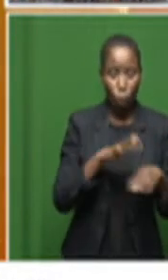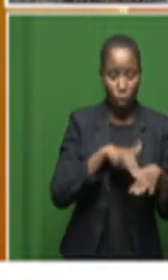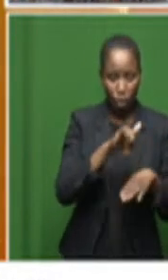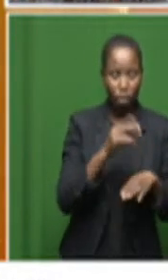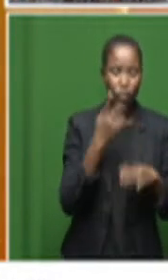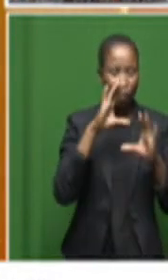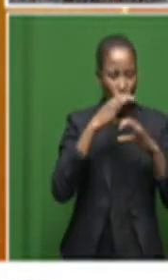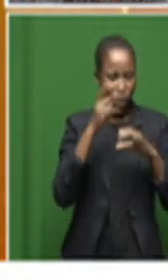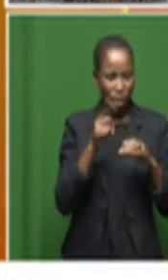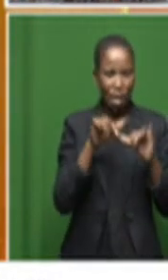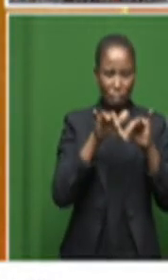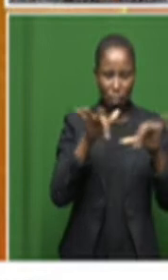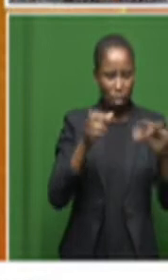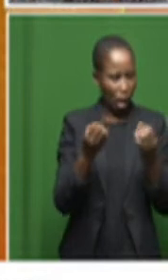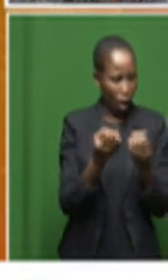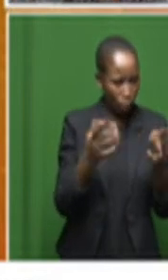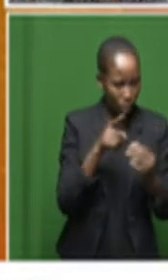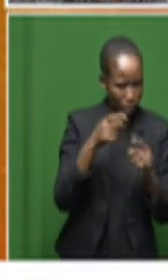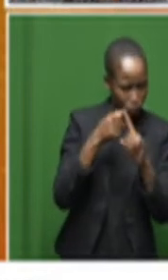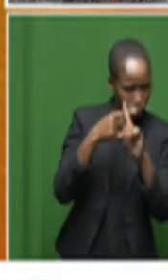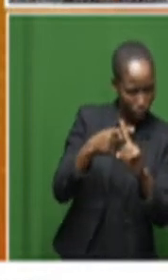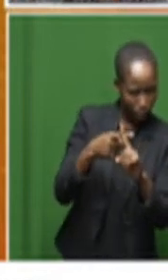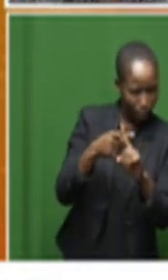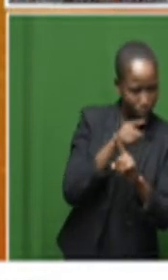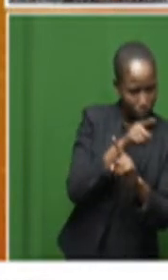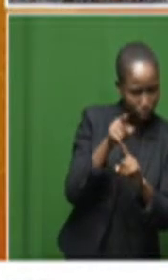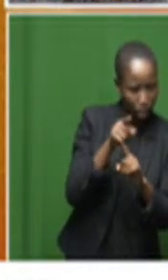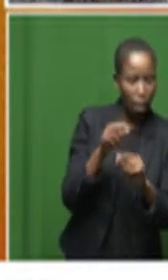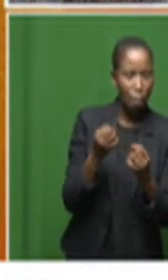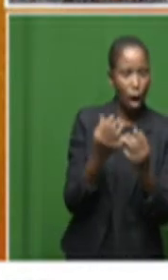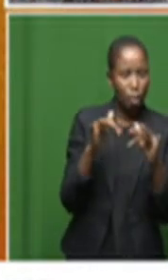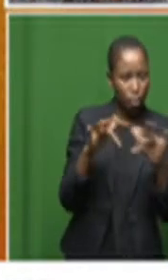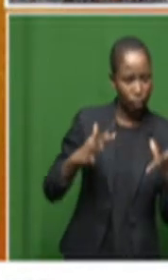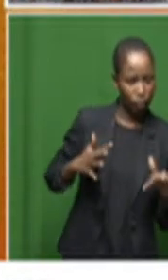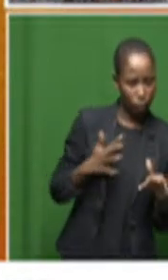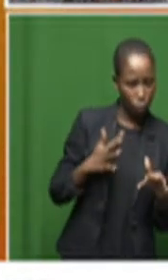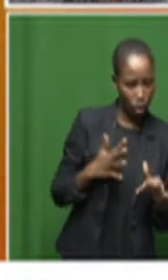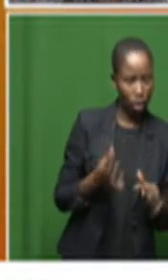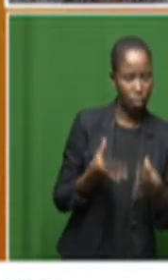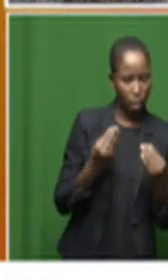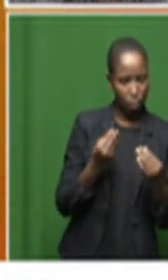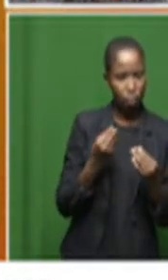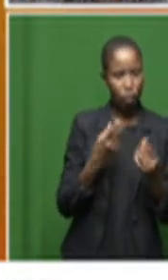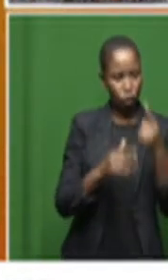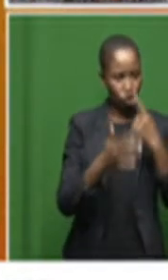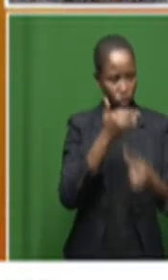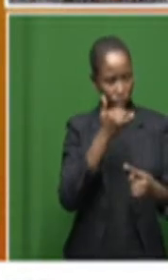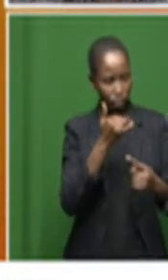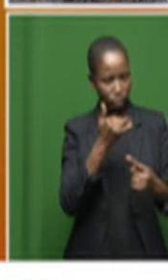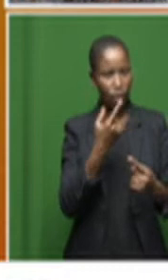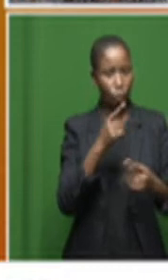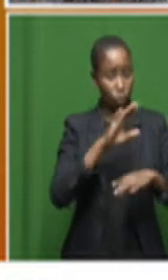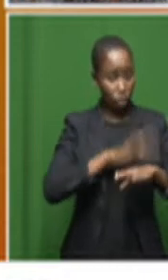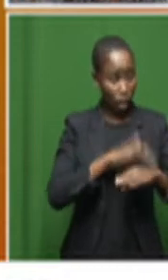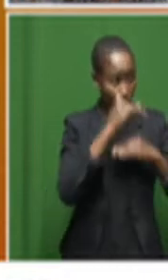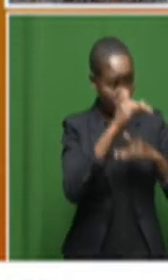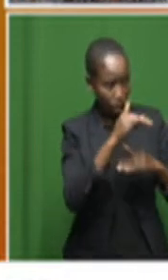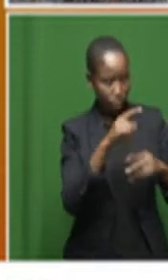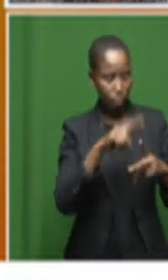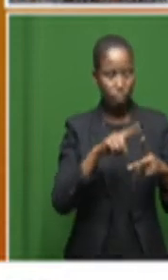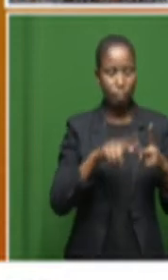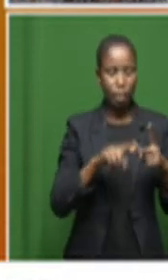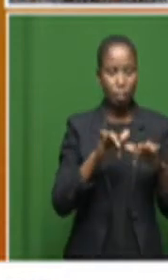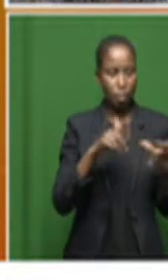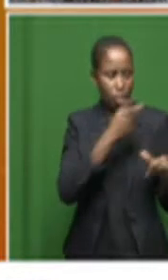population in terms of our targets, how many people we want to reach over a specific period of time, the number of vaccinators